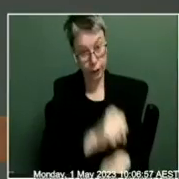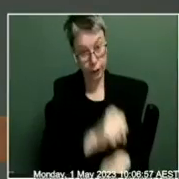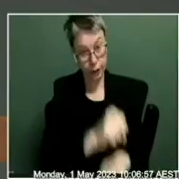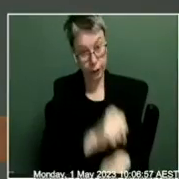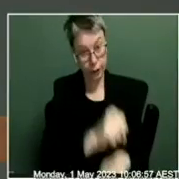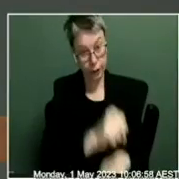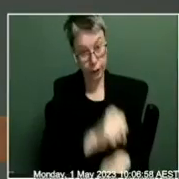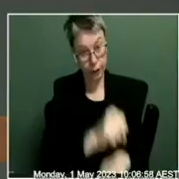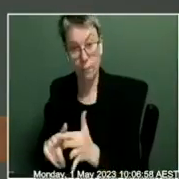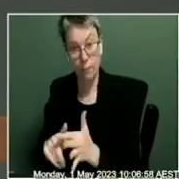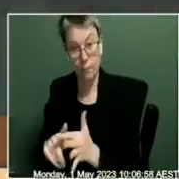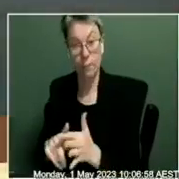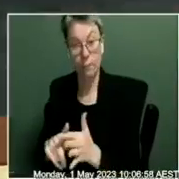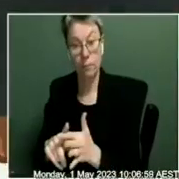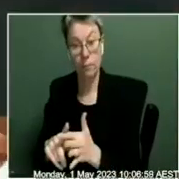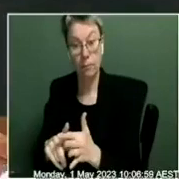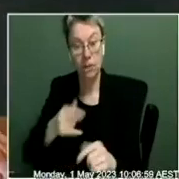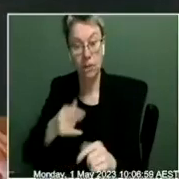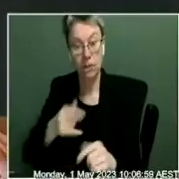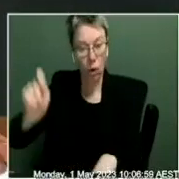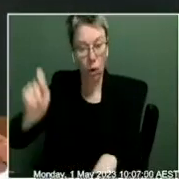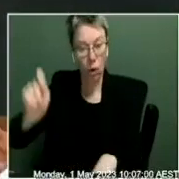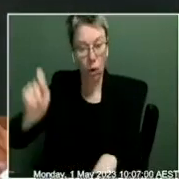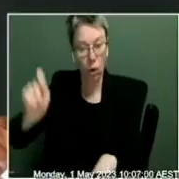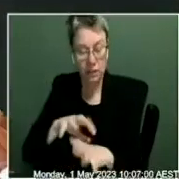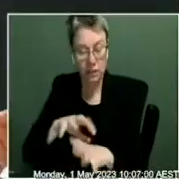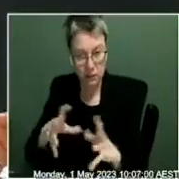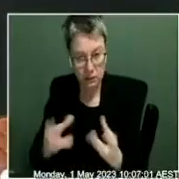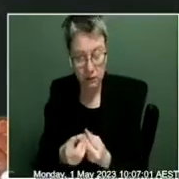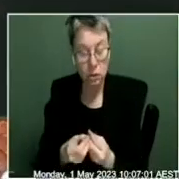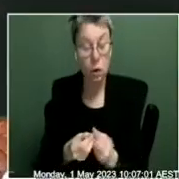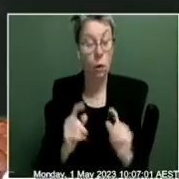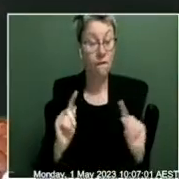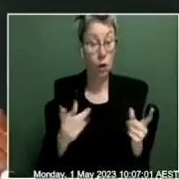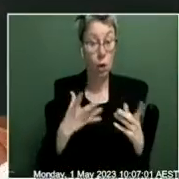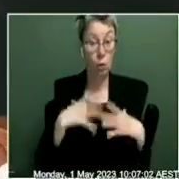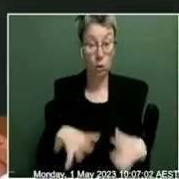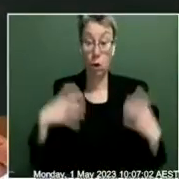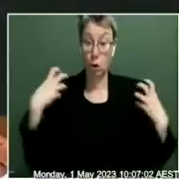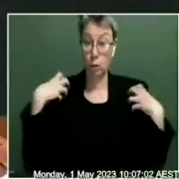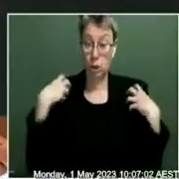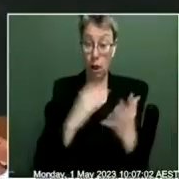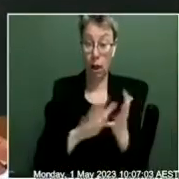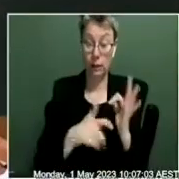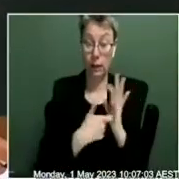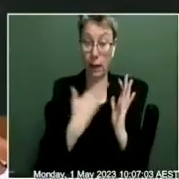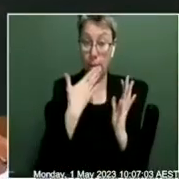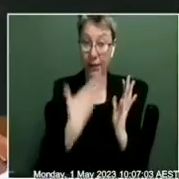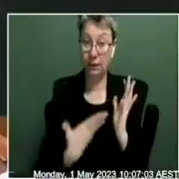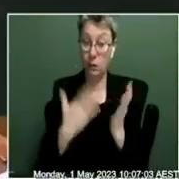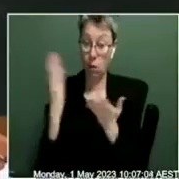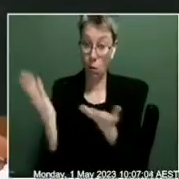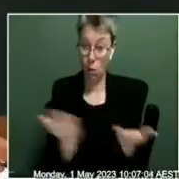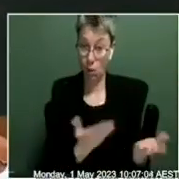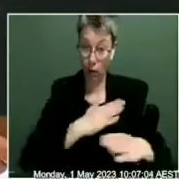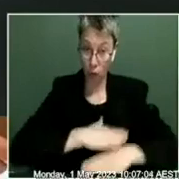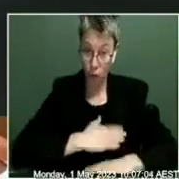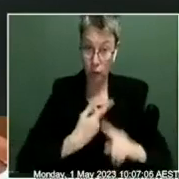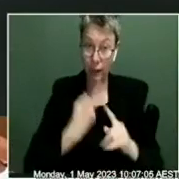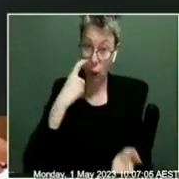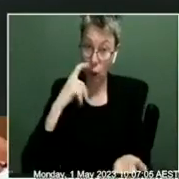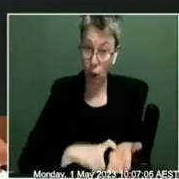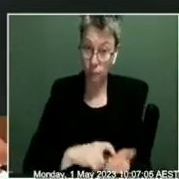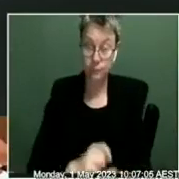acknowledgement. Thanks, Chair. I'd like to acknowledge that we are my ancestral lands, the lands of the Wurundjeri, pay my respects to elders, past